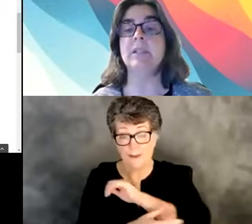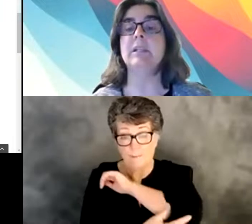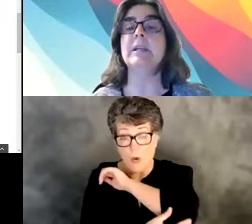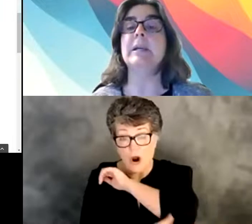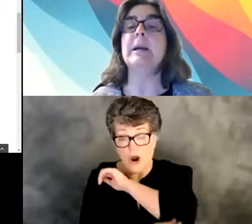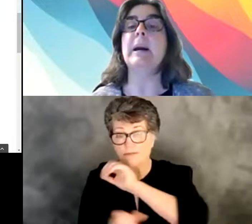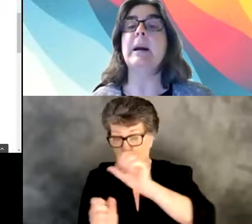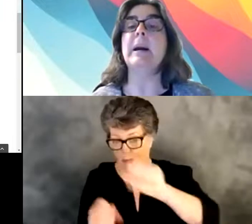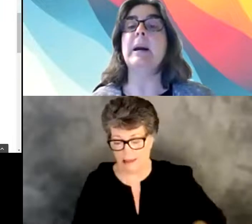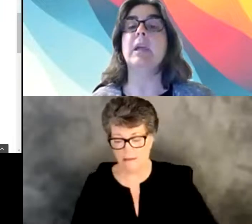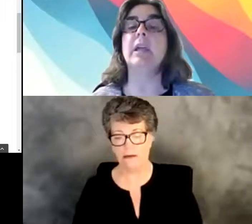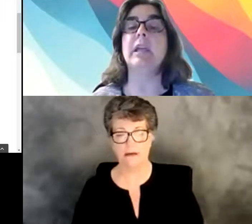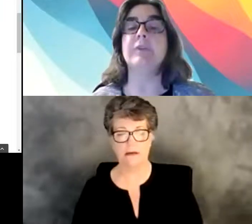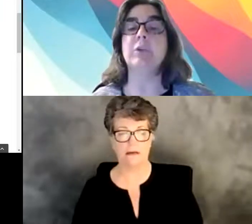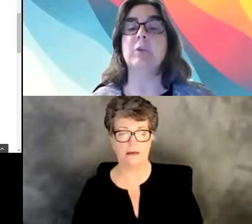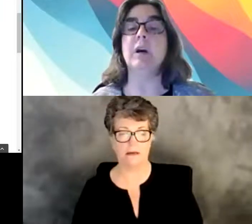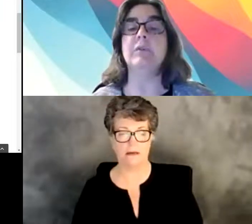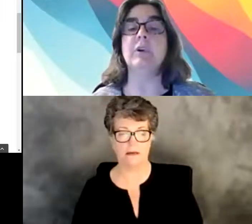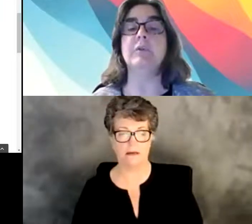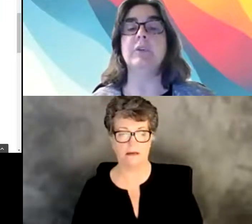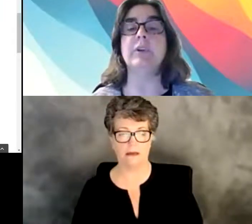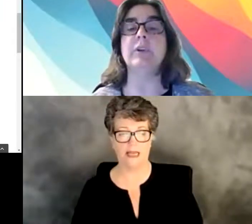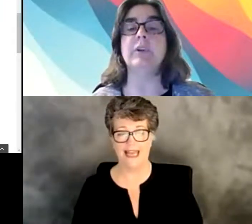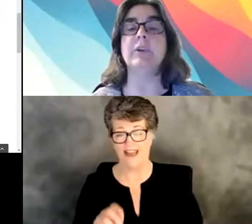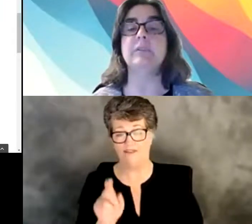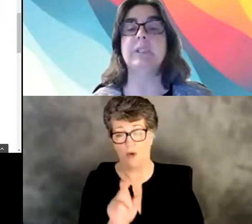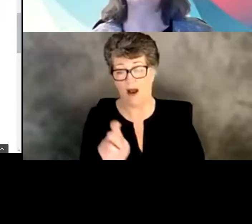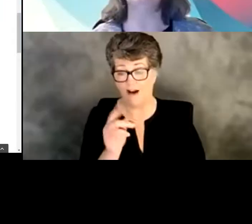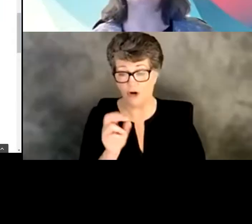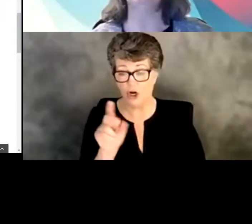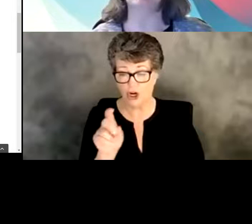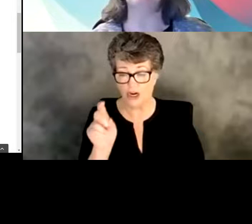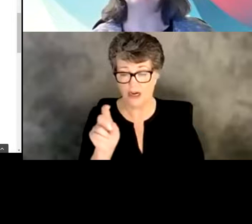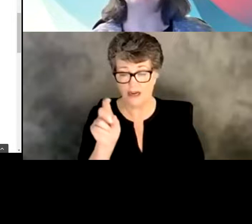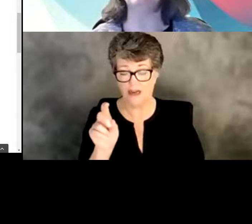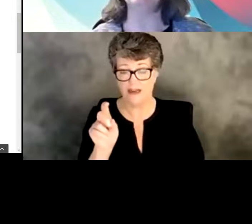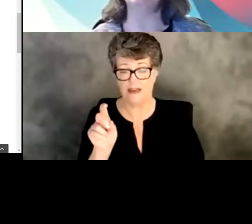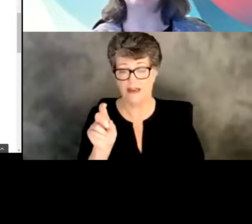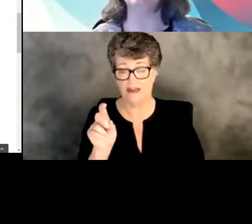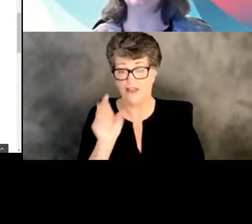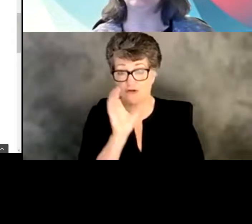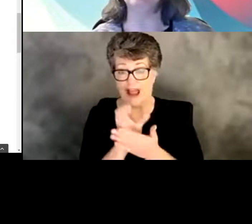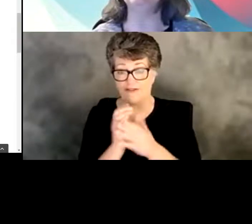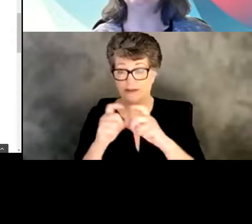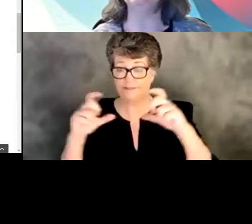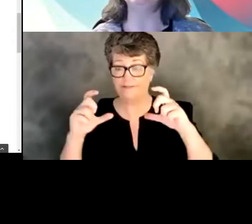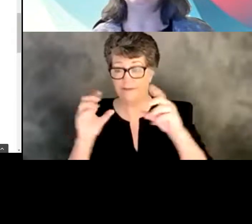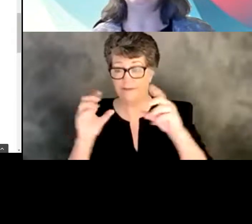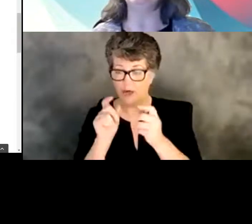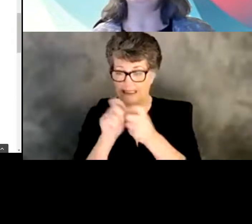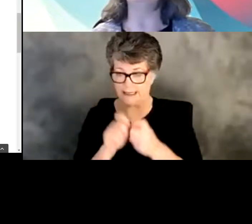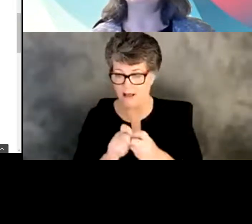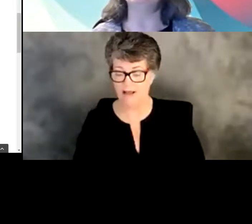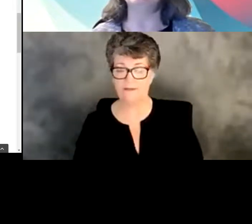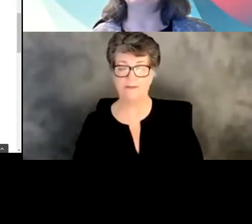that. If you hover over a piece of the graphics, you see some more detail.